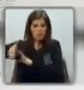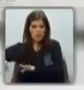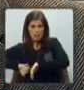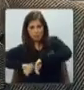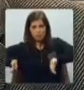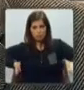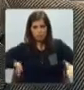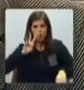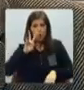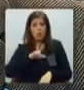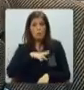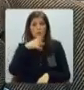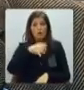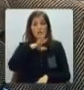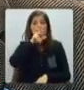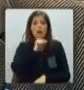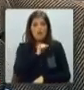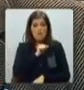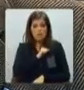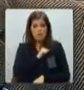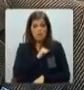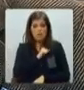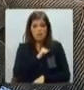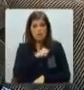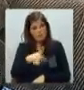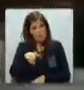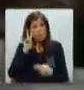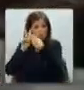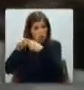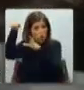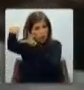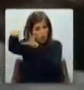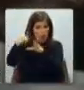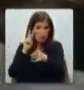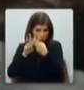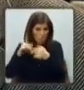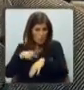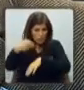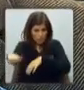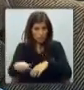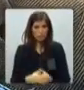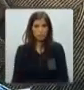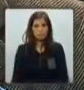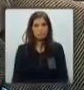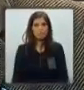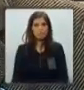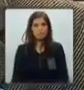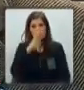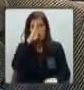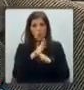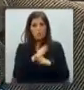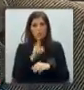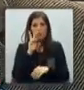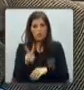I thought to my mother, we will see each other inside. It was the last time